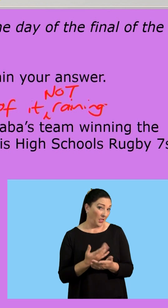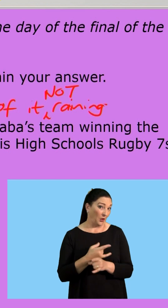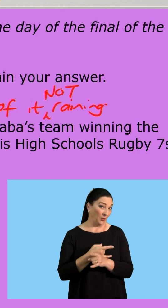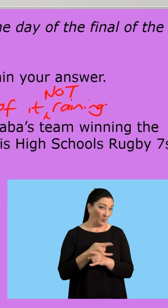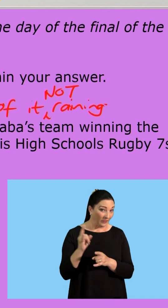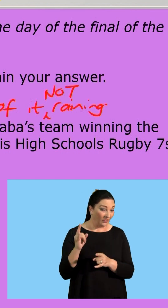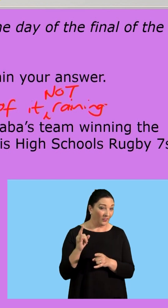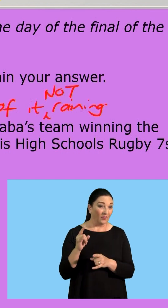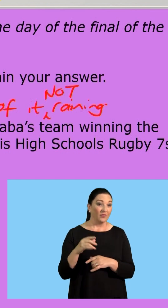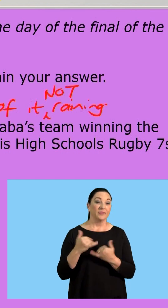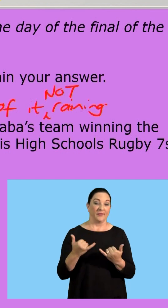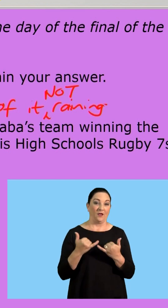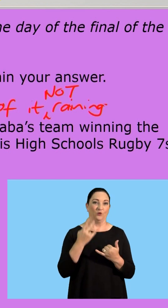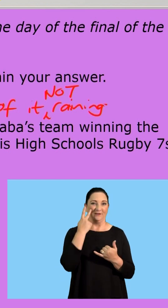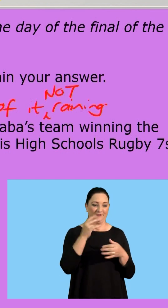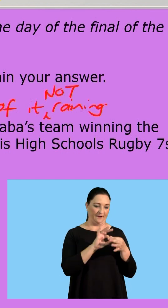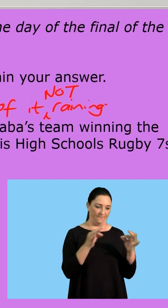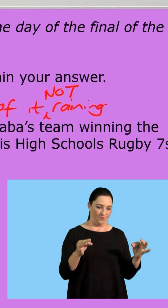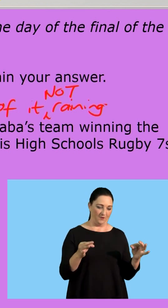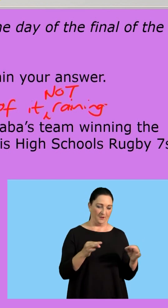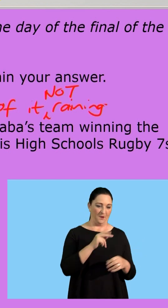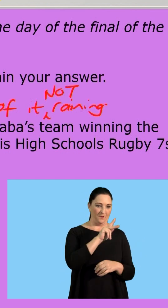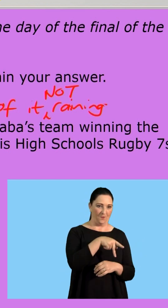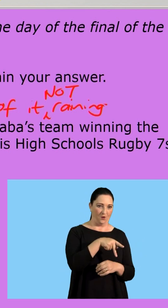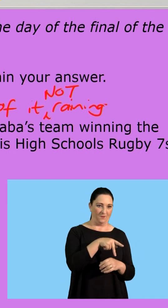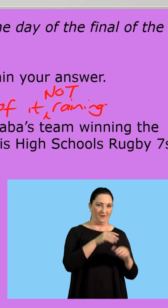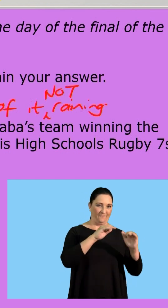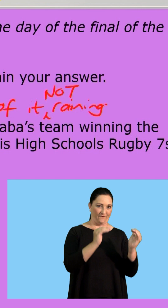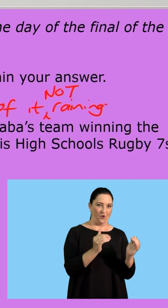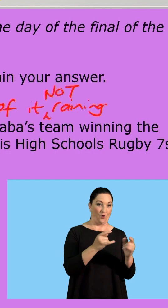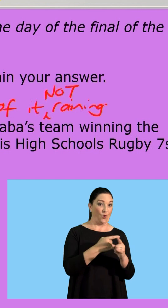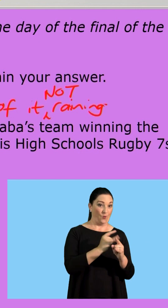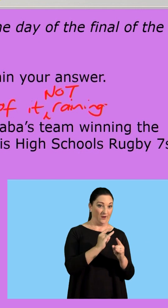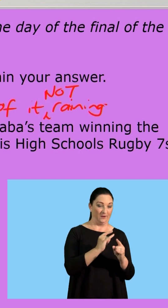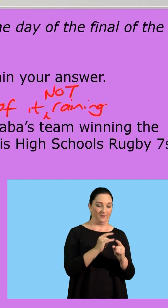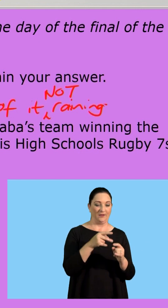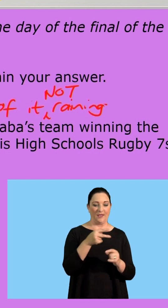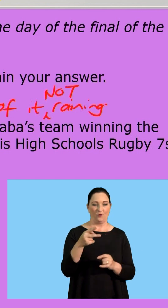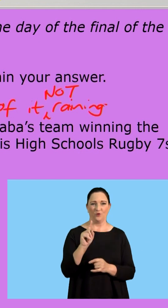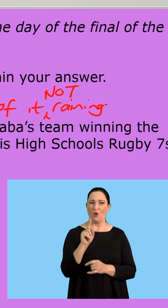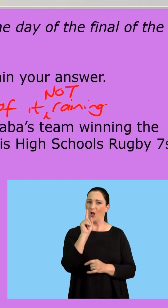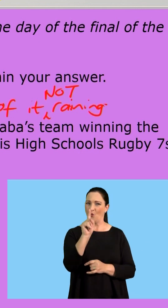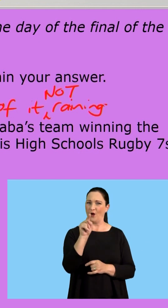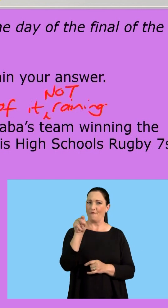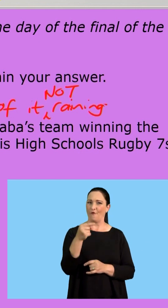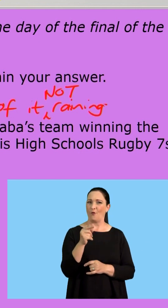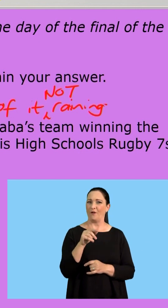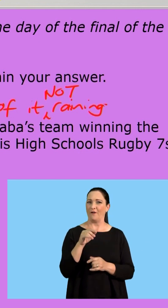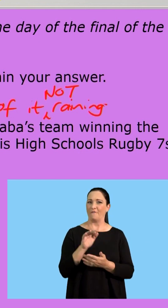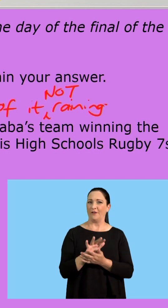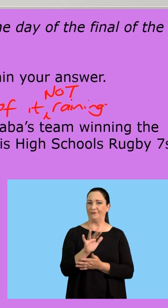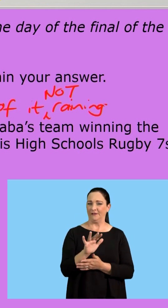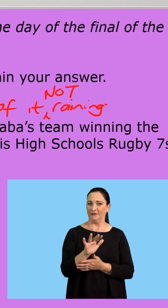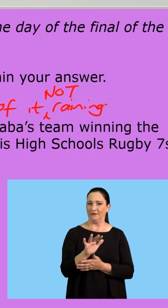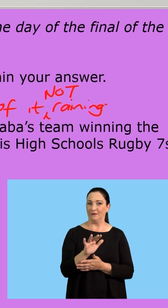winning this tournament, right? If I look at it, it's 1 out of a possible 15 teams. We agree. But now